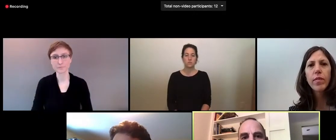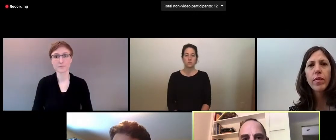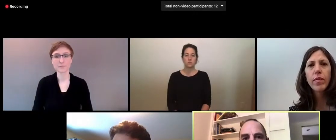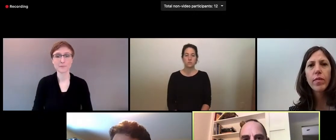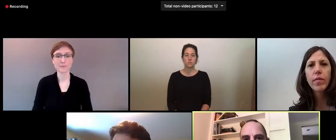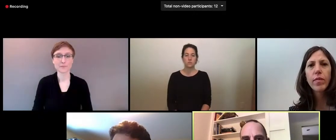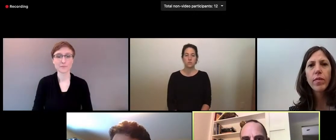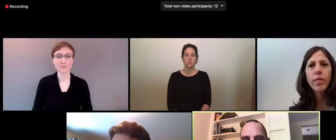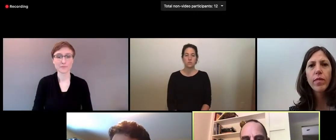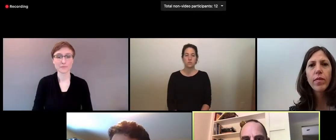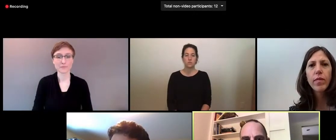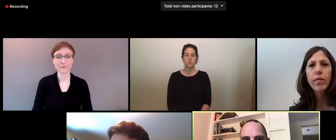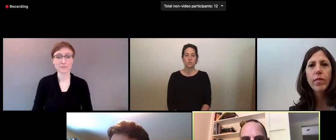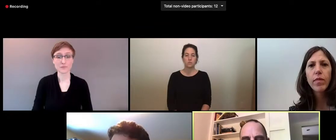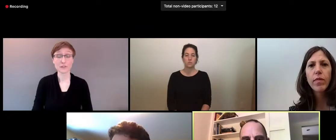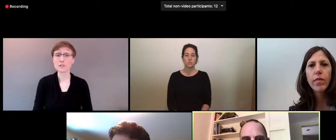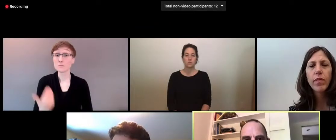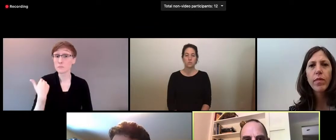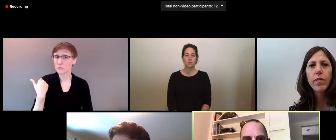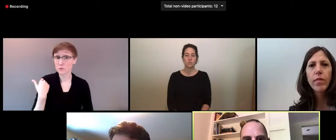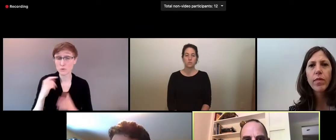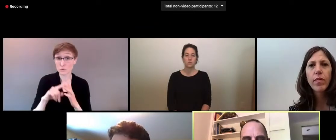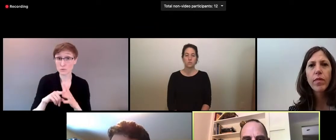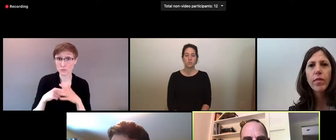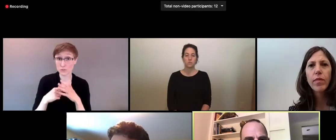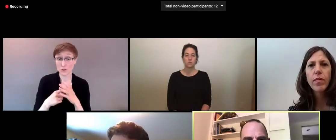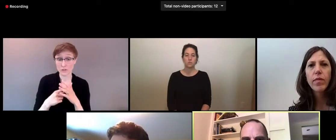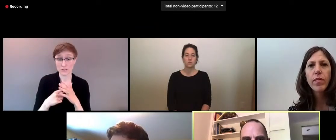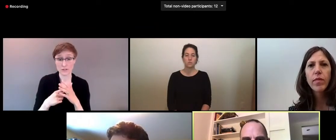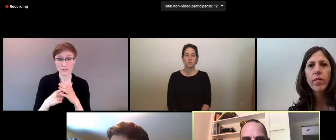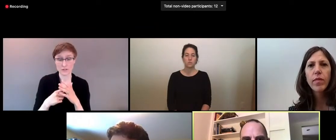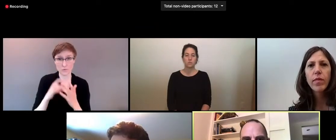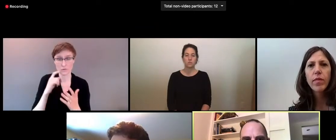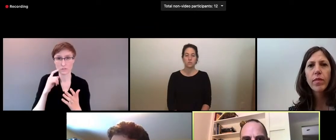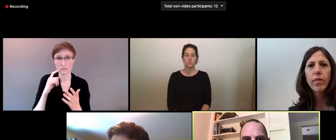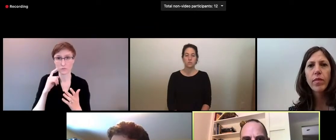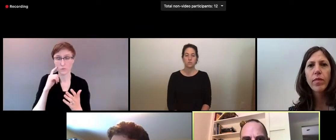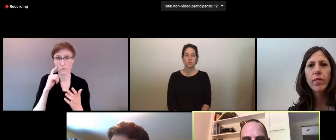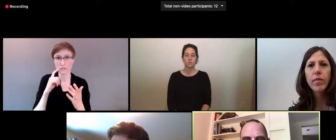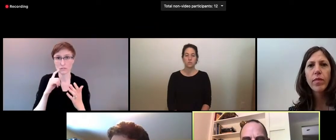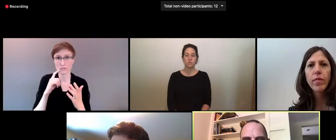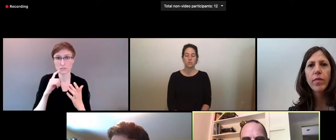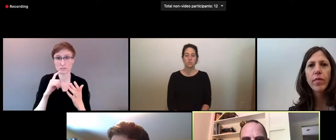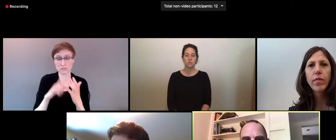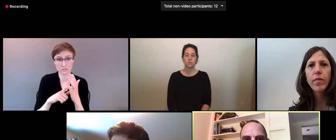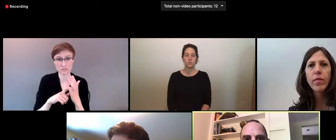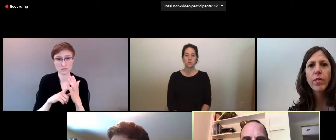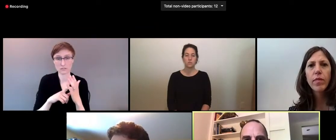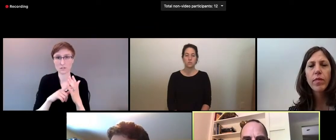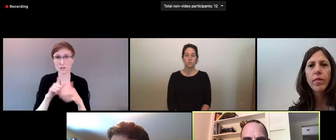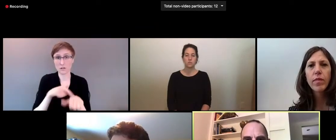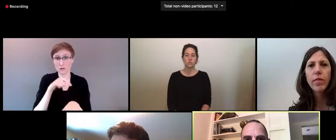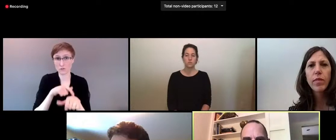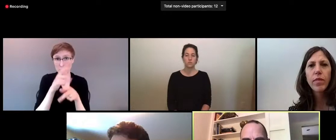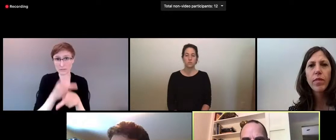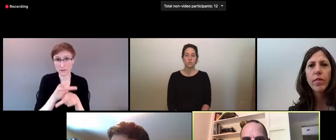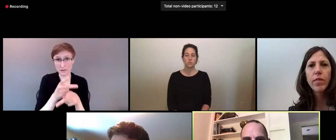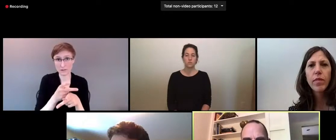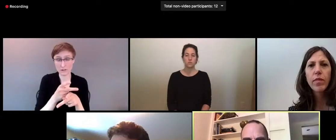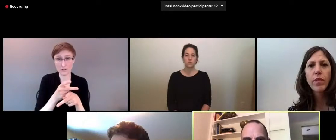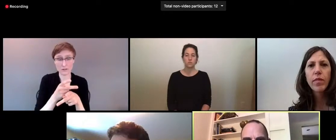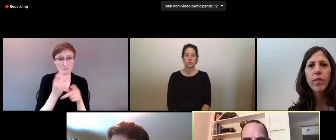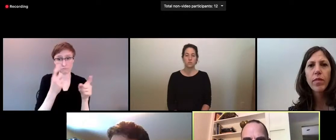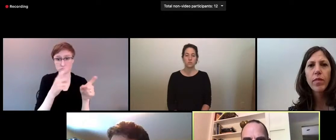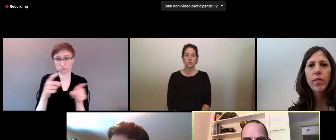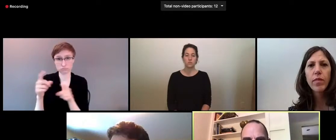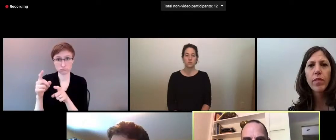since the alarm bells rang, since we really realized what was happening in long-term care facilities, we've seen a really dramatic drop in